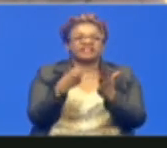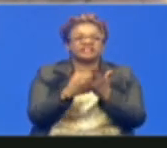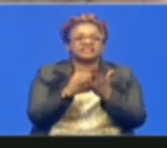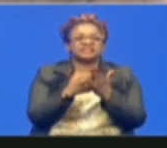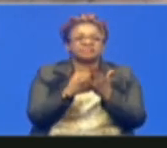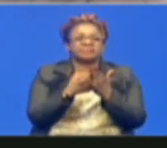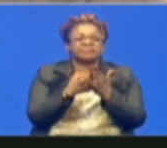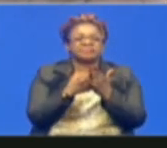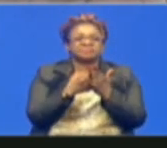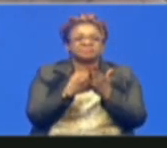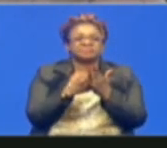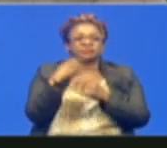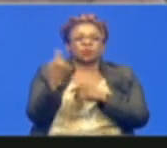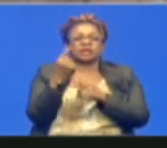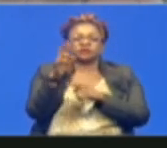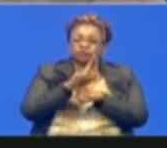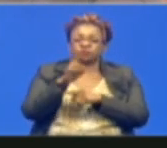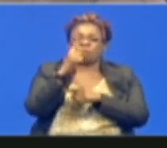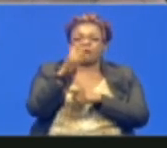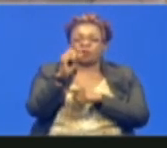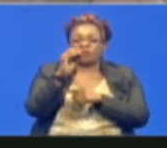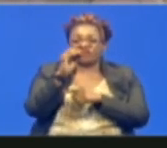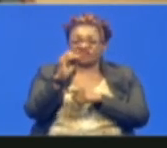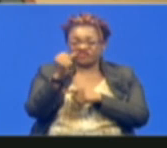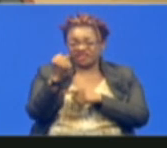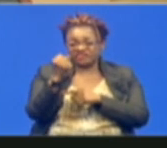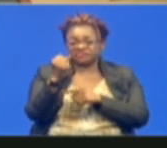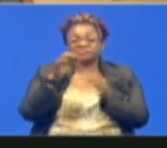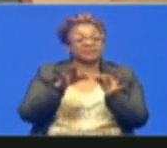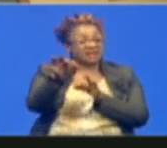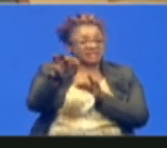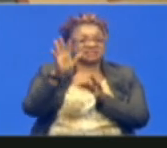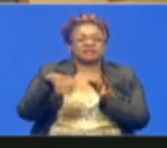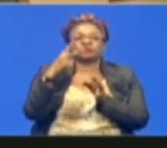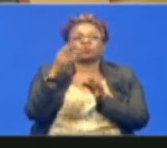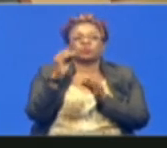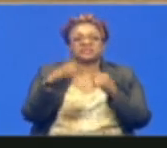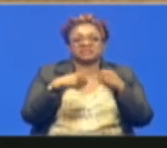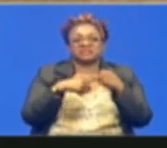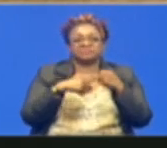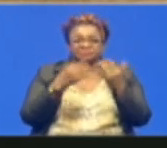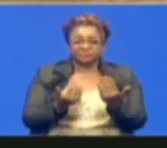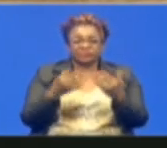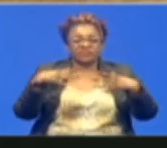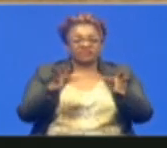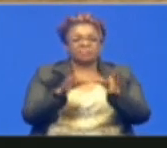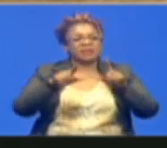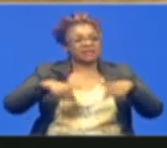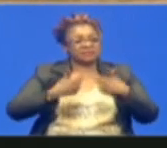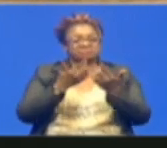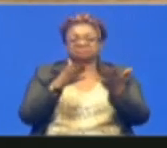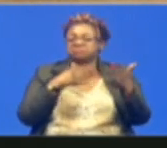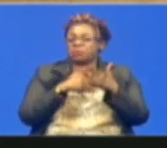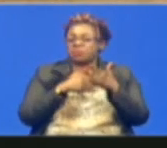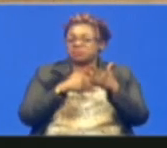only are going to use 105 acres out of 206. The Gatabaki family claims the Suraya's breached an